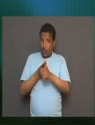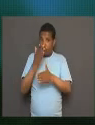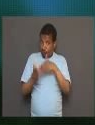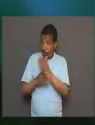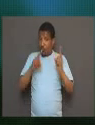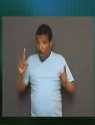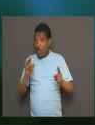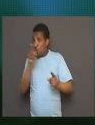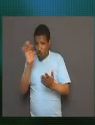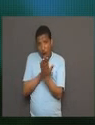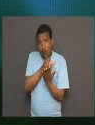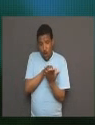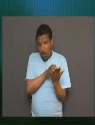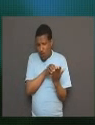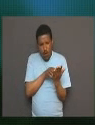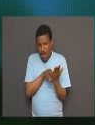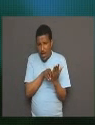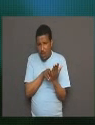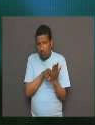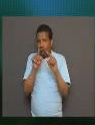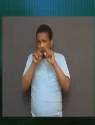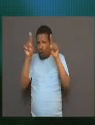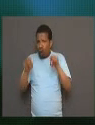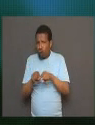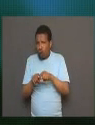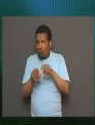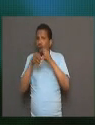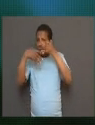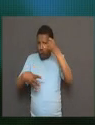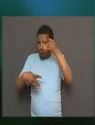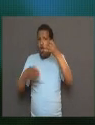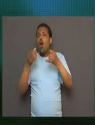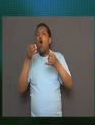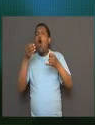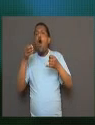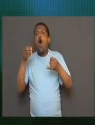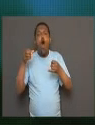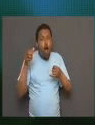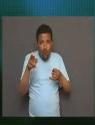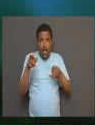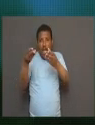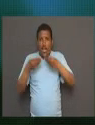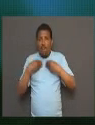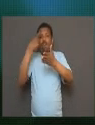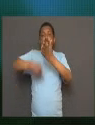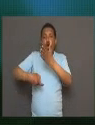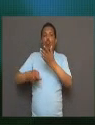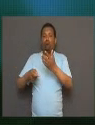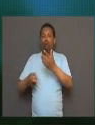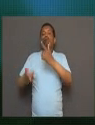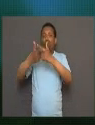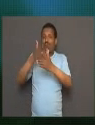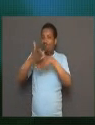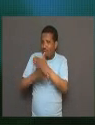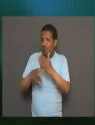you calculate the square roots of the given values. In step 2,